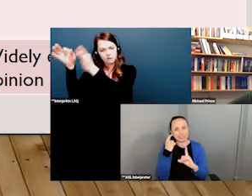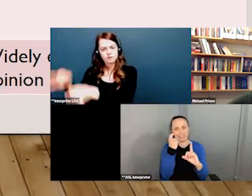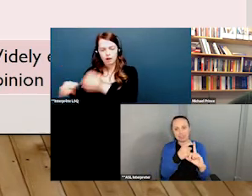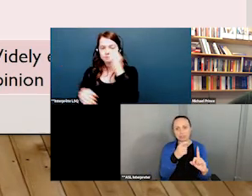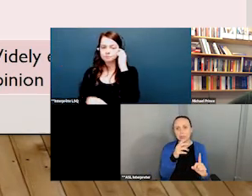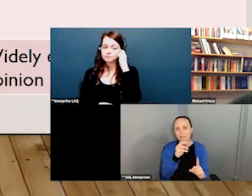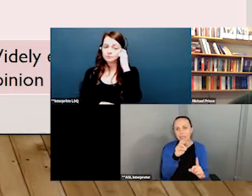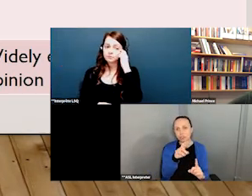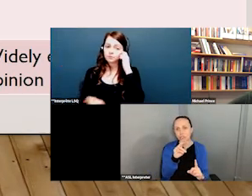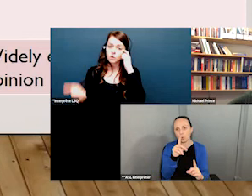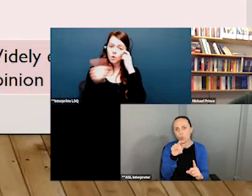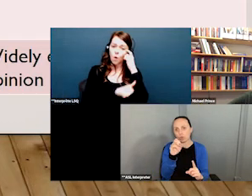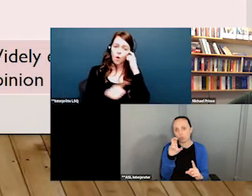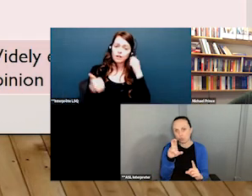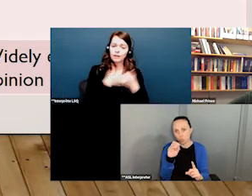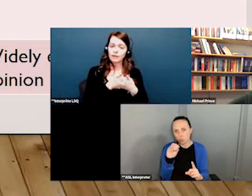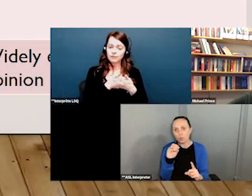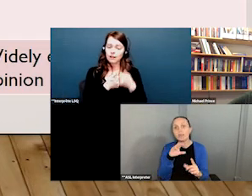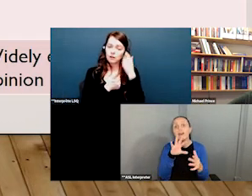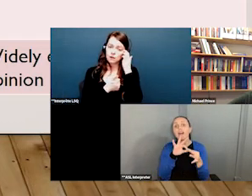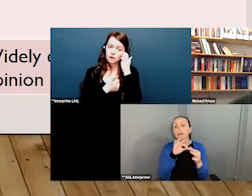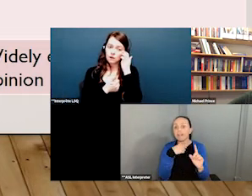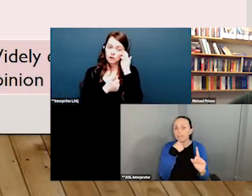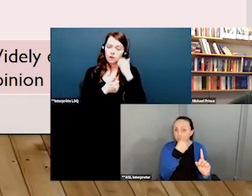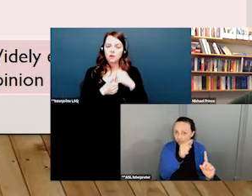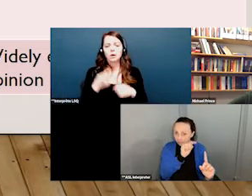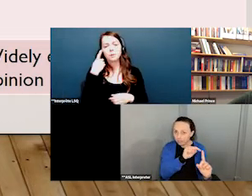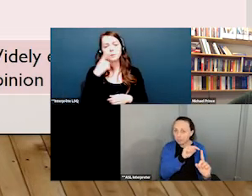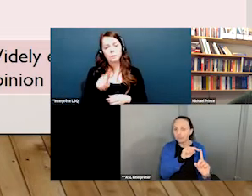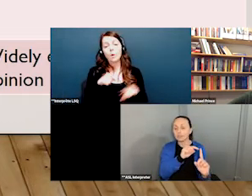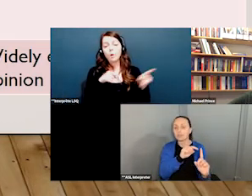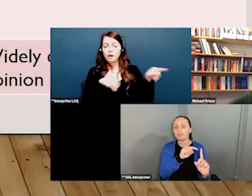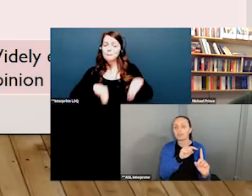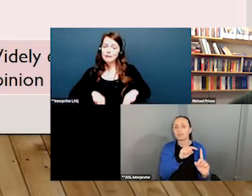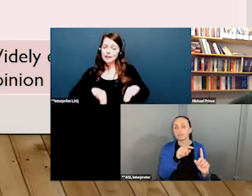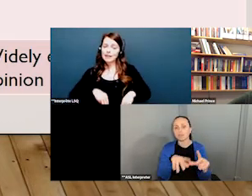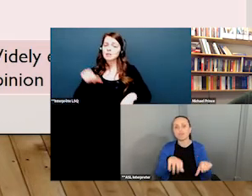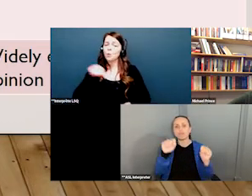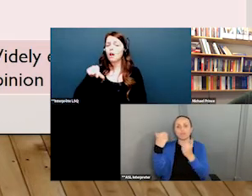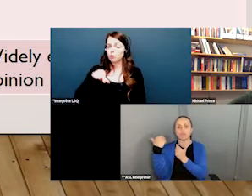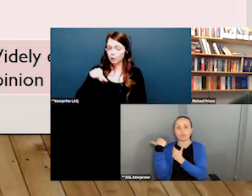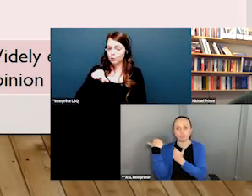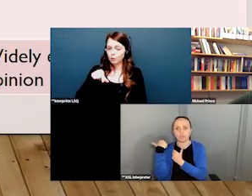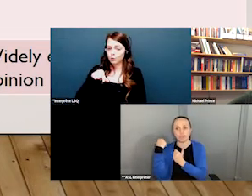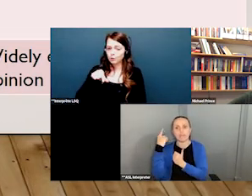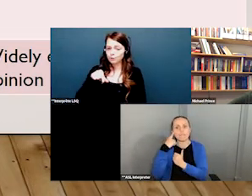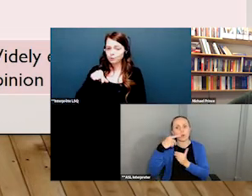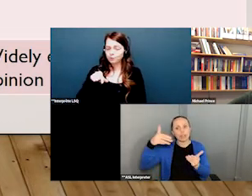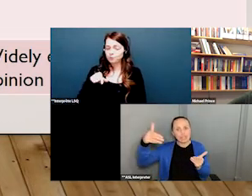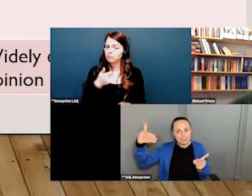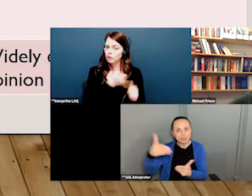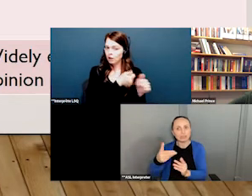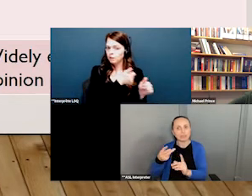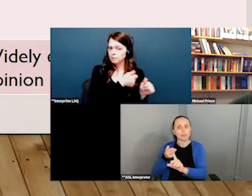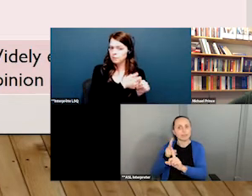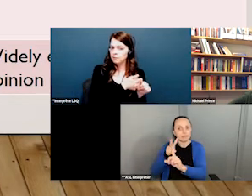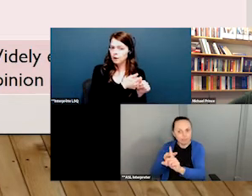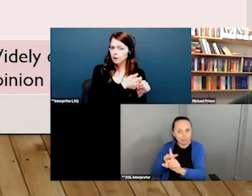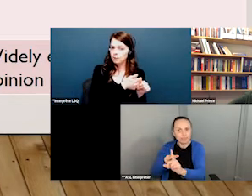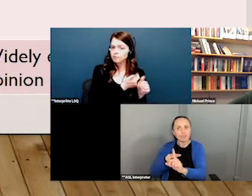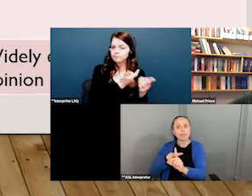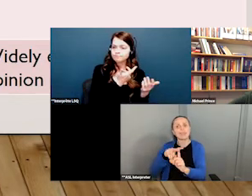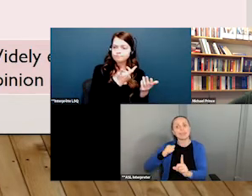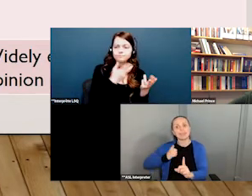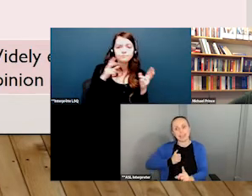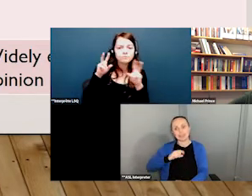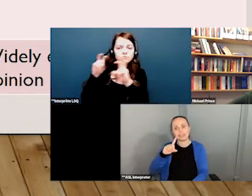again, specifically instructs Minister Qualtrough to oversee the introduction and implementation of a